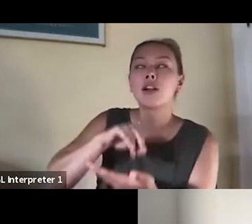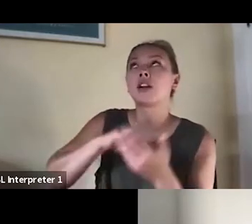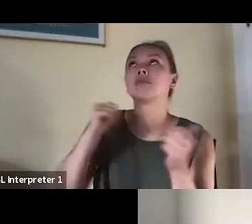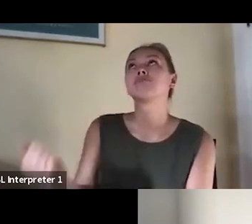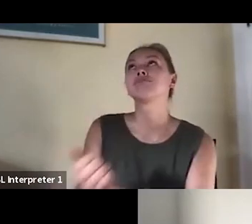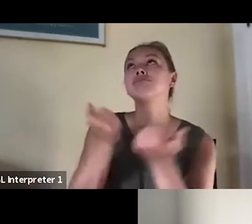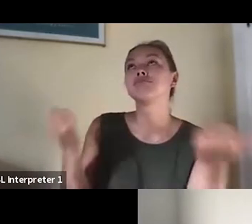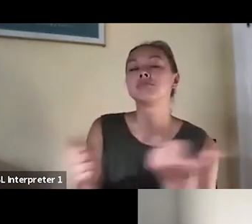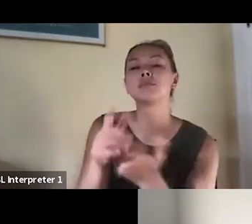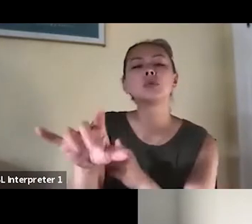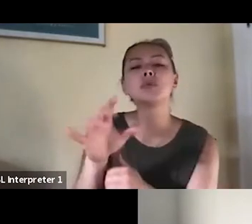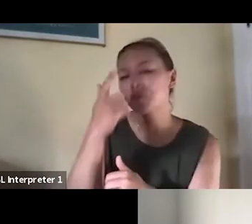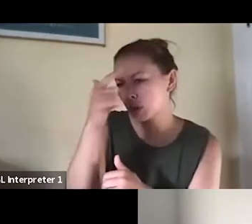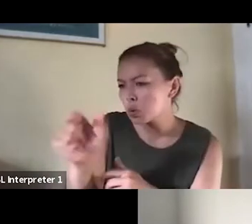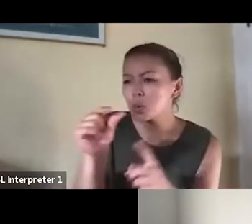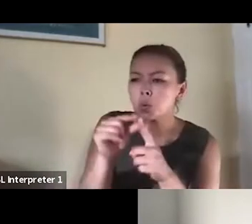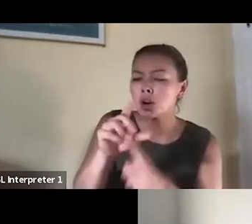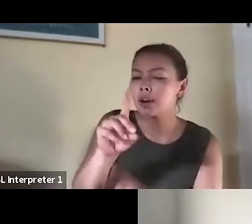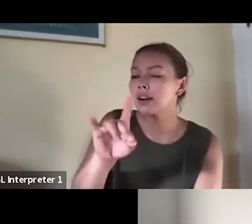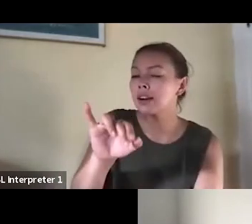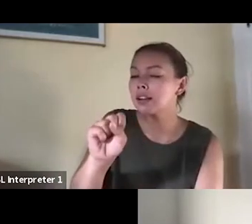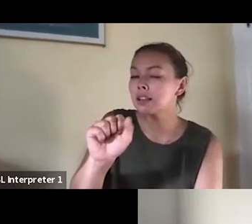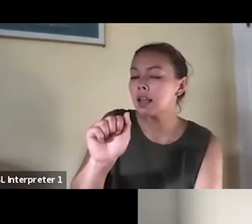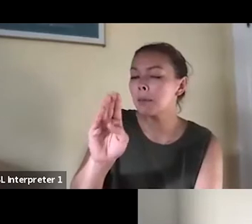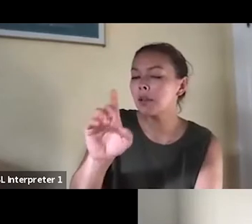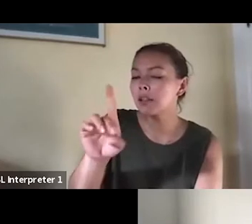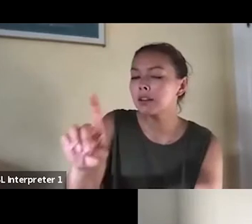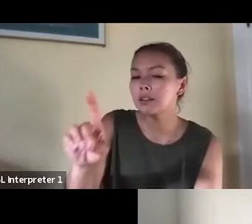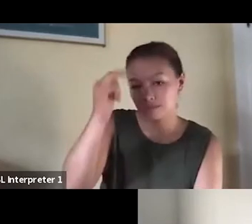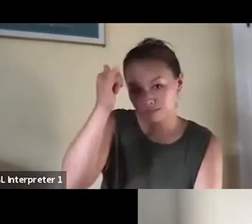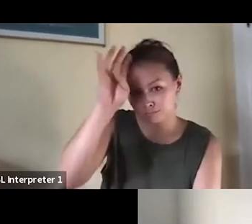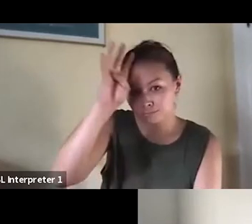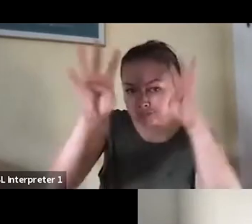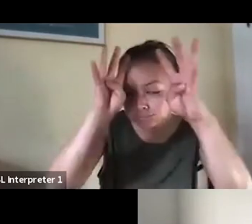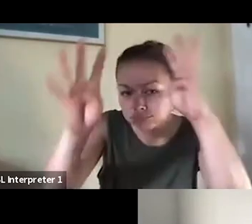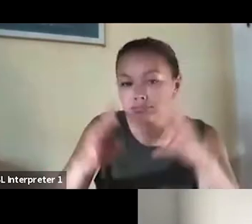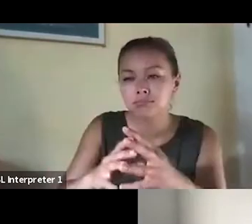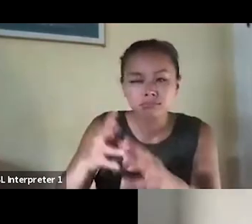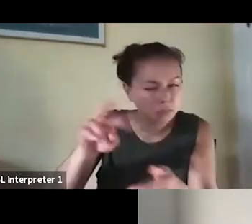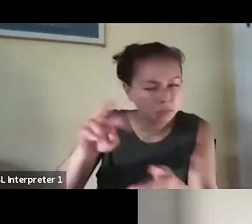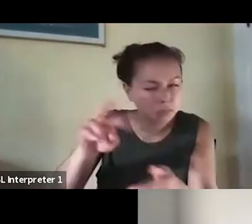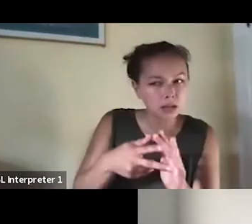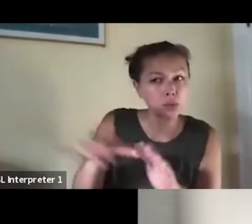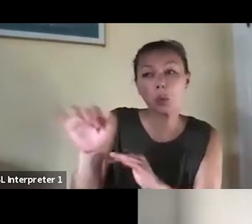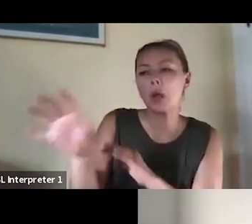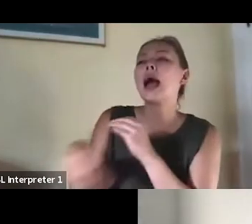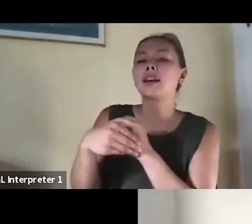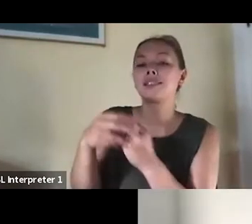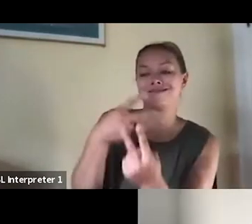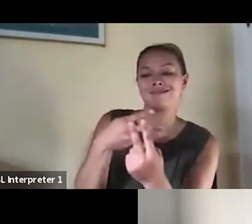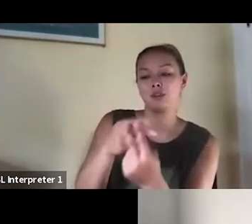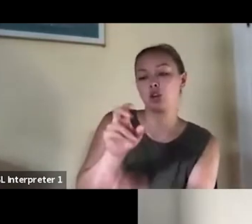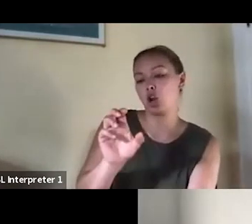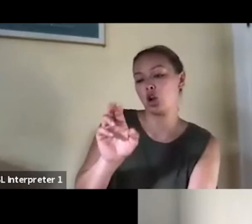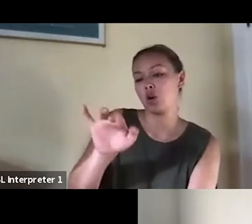creative versus a creative who has a different ability, as well as a little bit about hashtag CryptoScript. I love